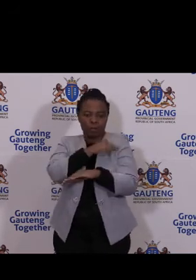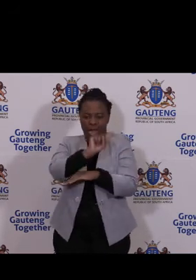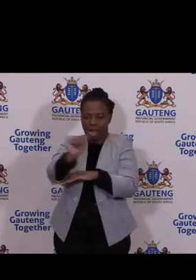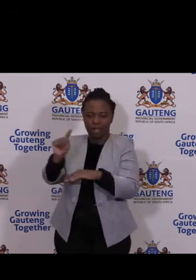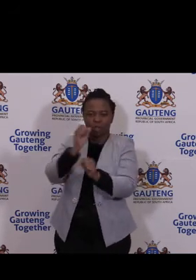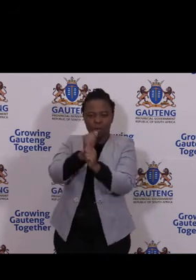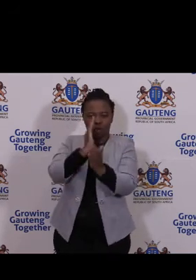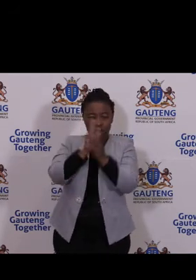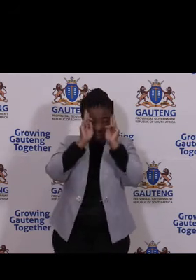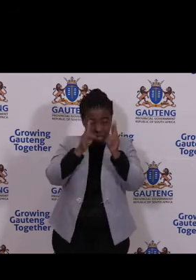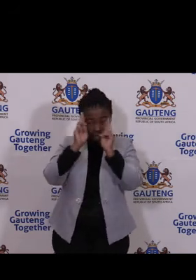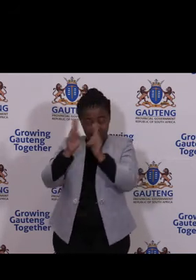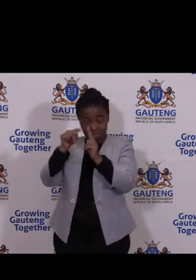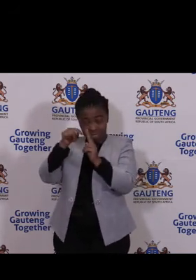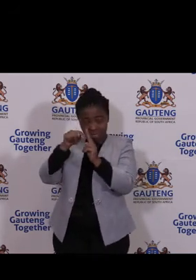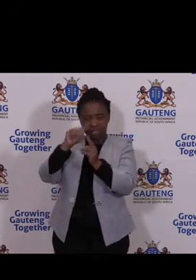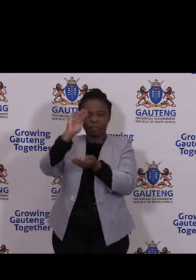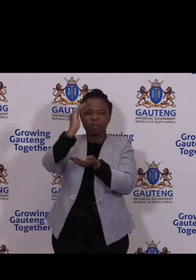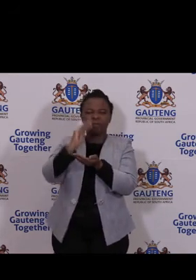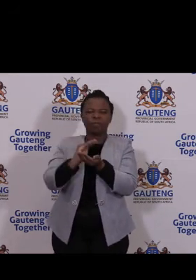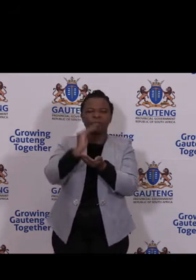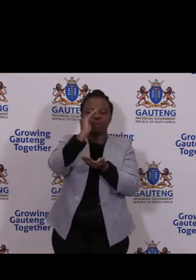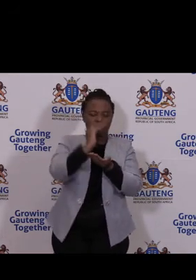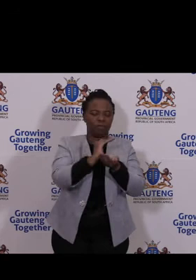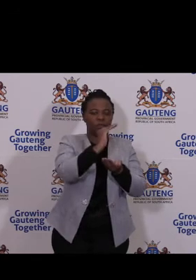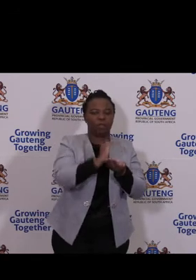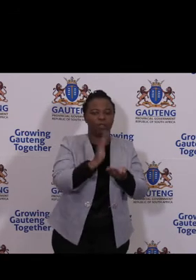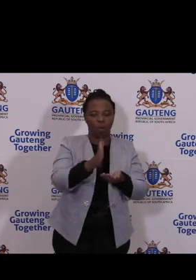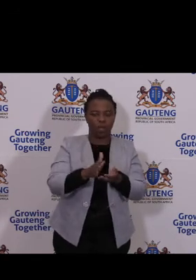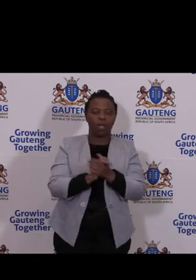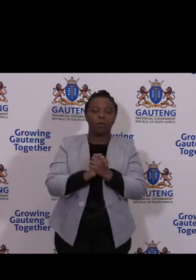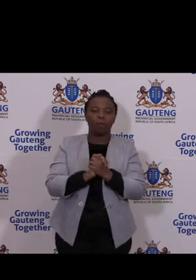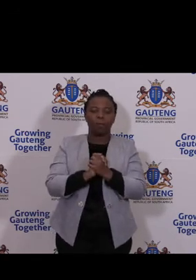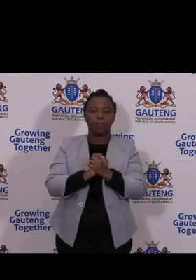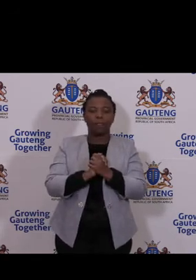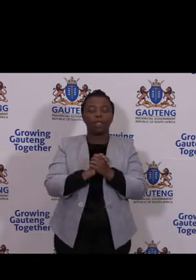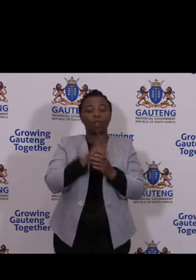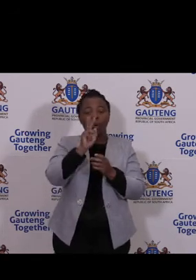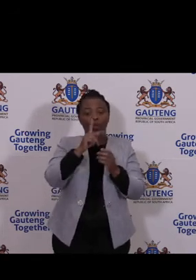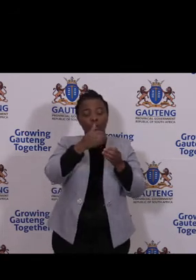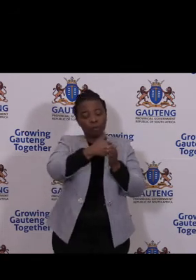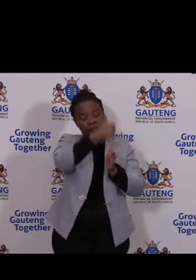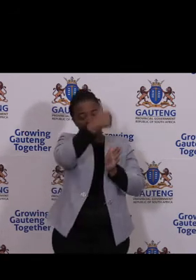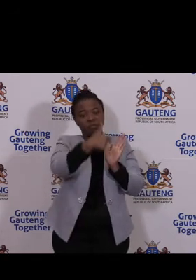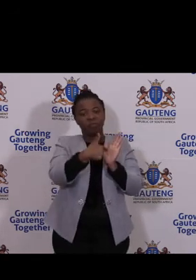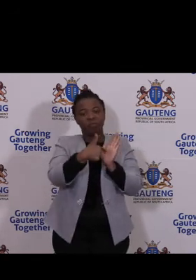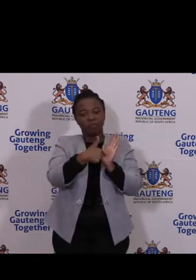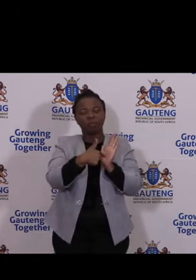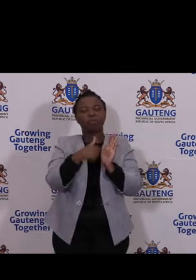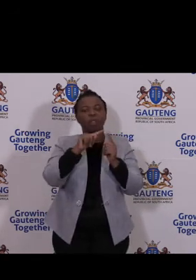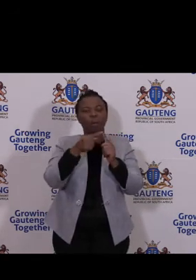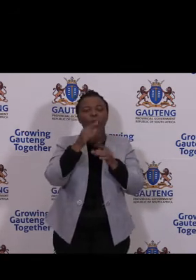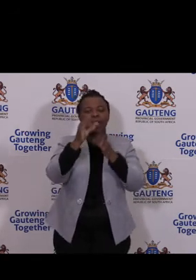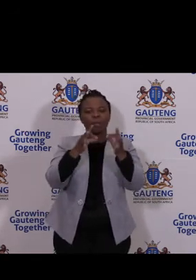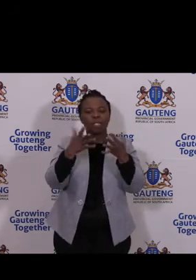it in a very constant, steady rise. This slide also emphasizes a point of what I've said. You know,